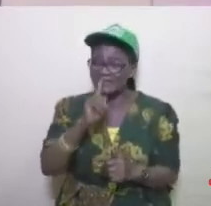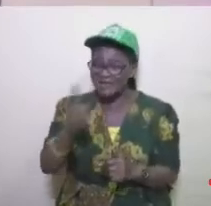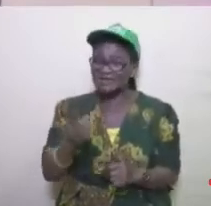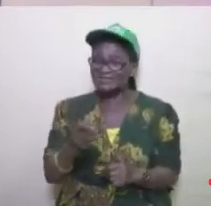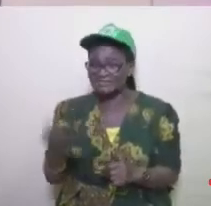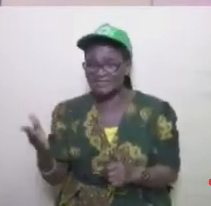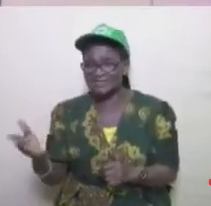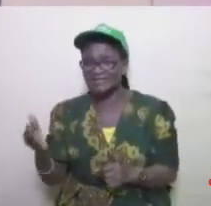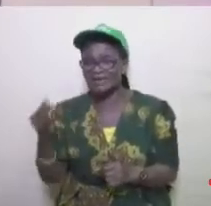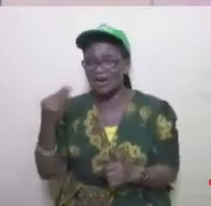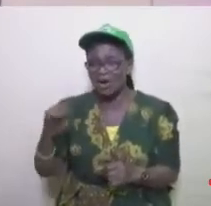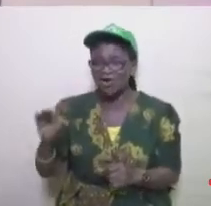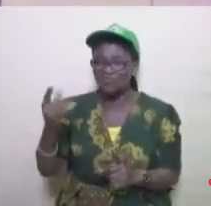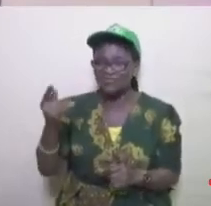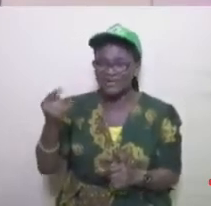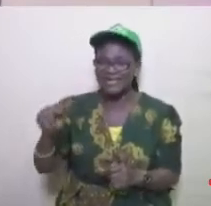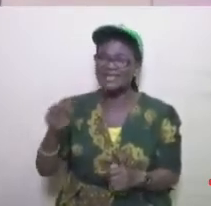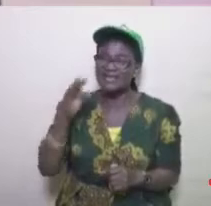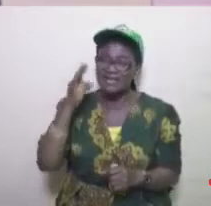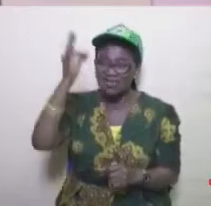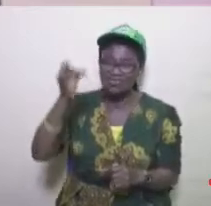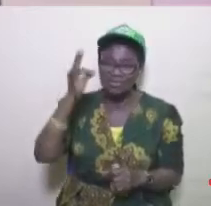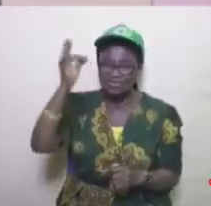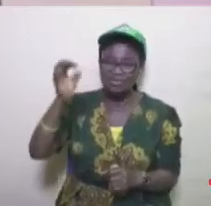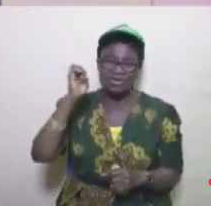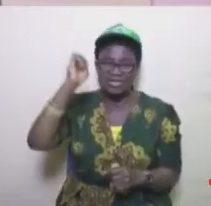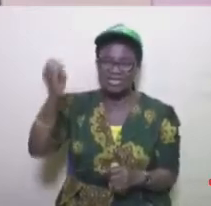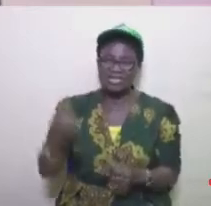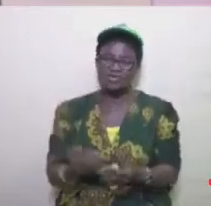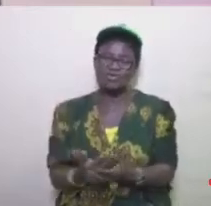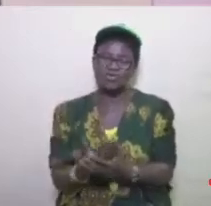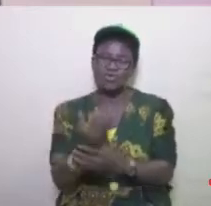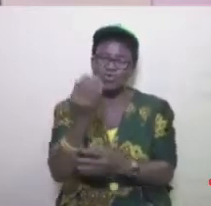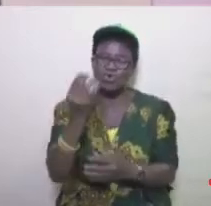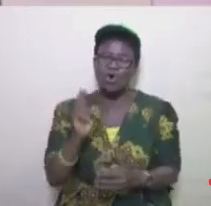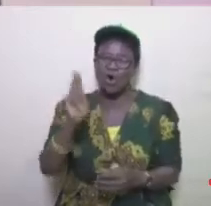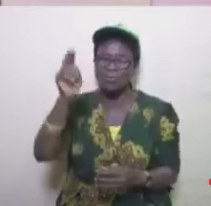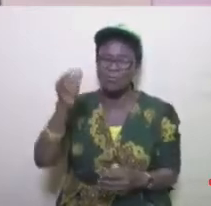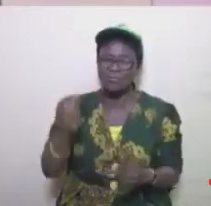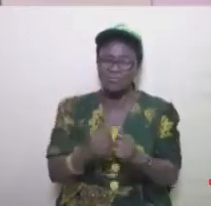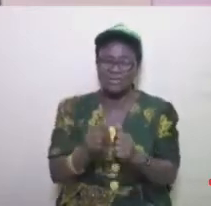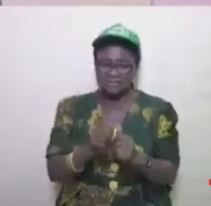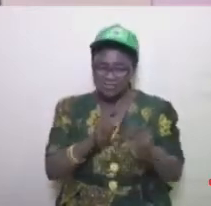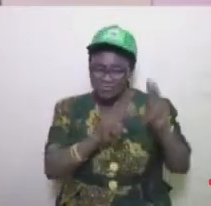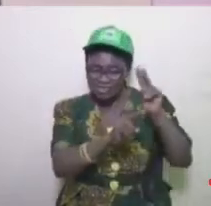the future. He grew up with a vision about his life.